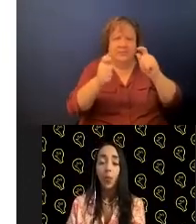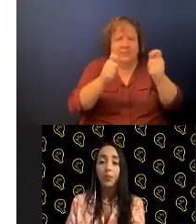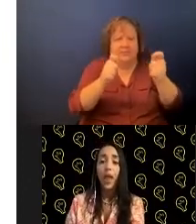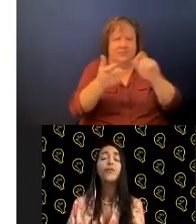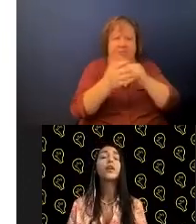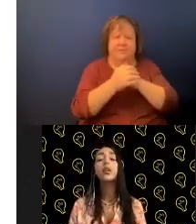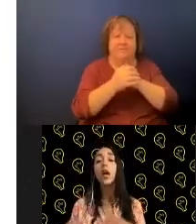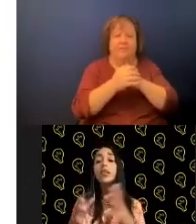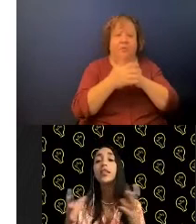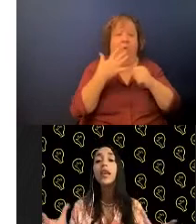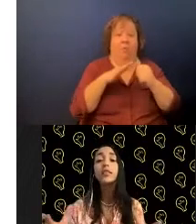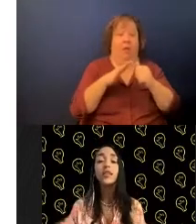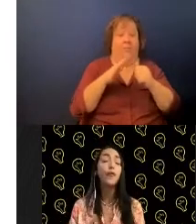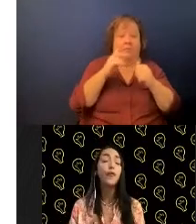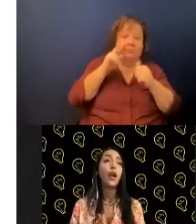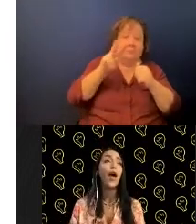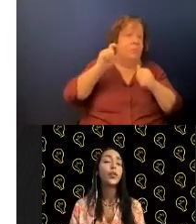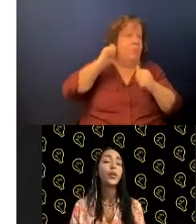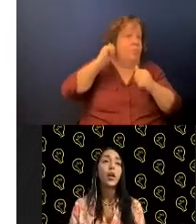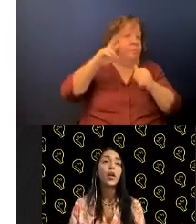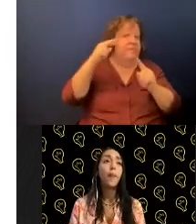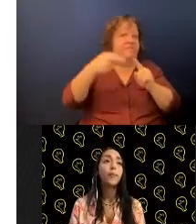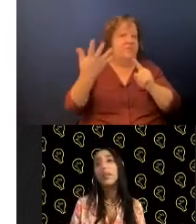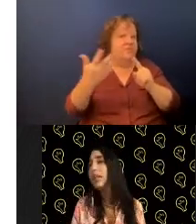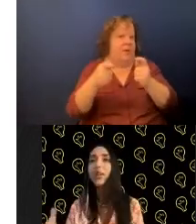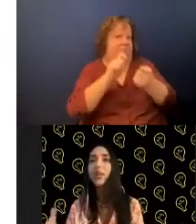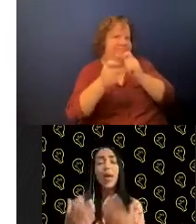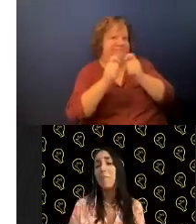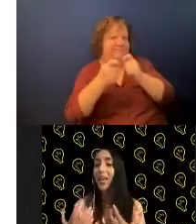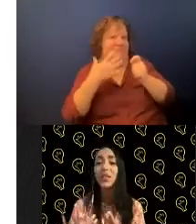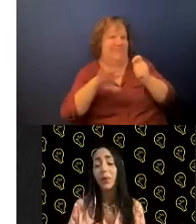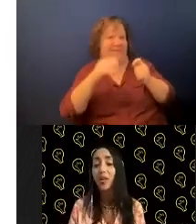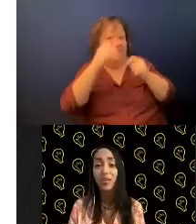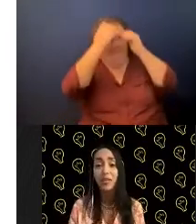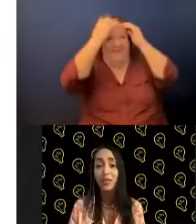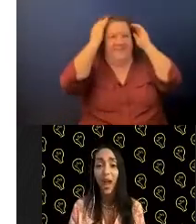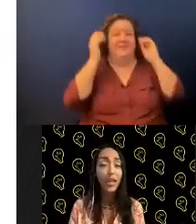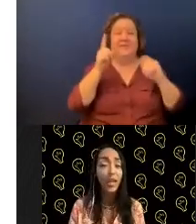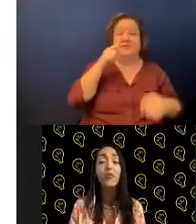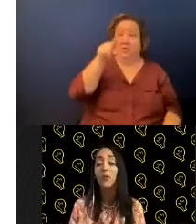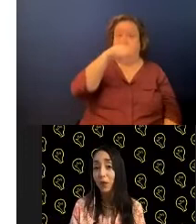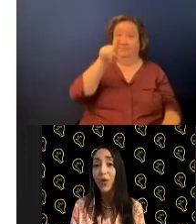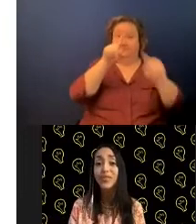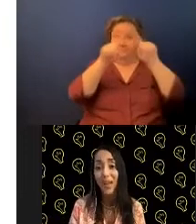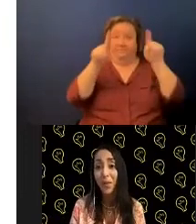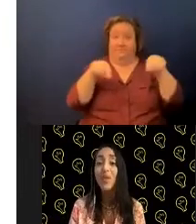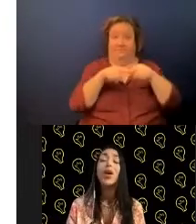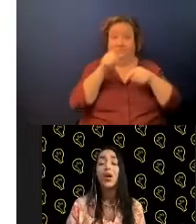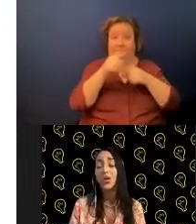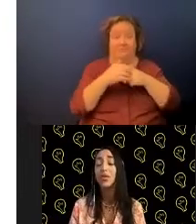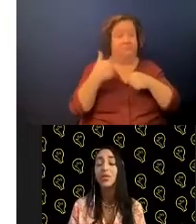So after conducting this, after leaving this amazing process, again, for the first